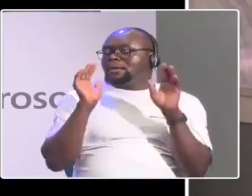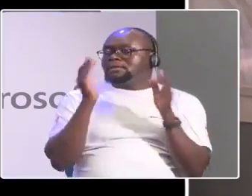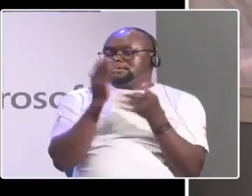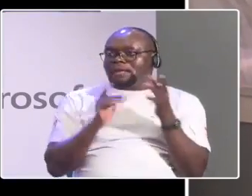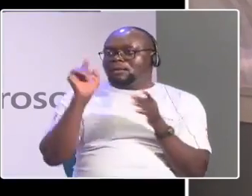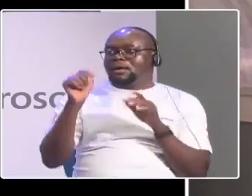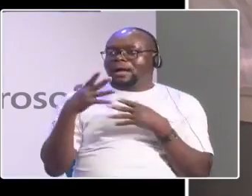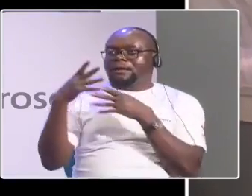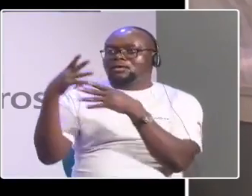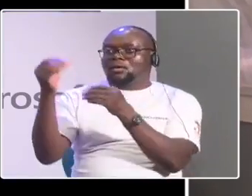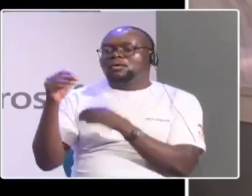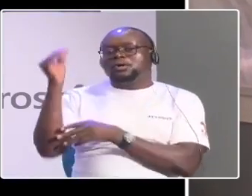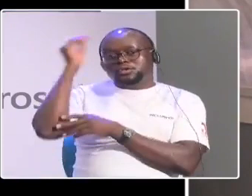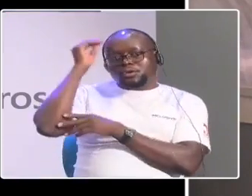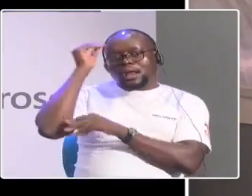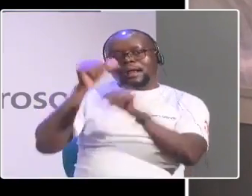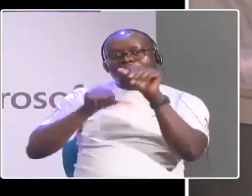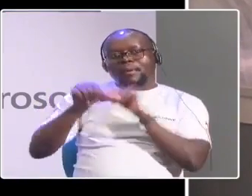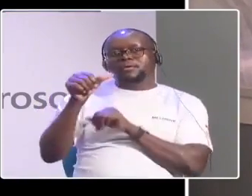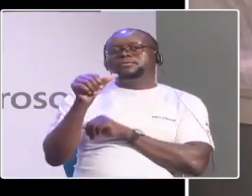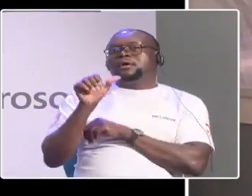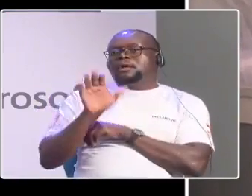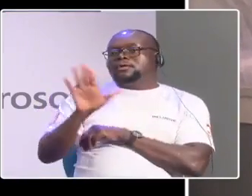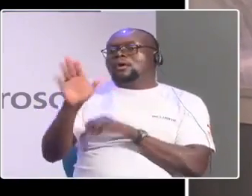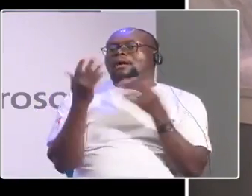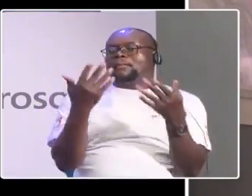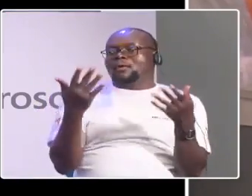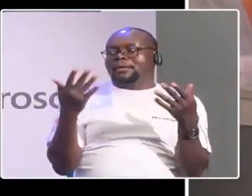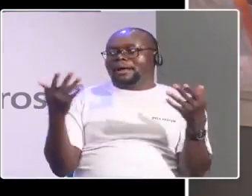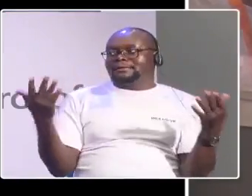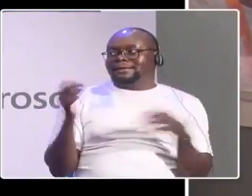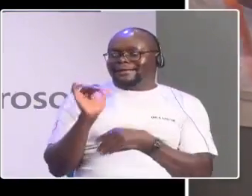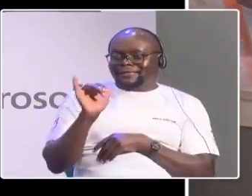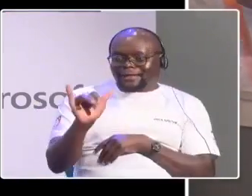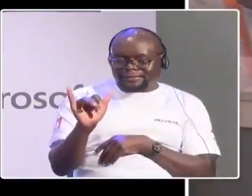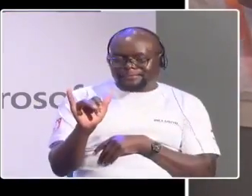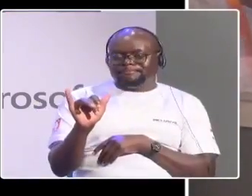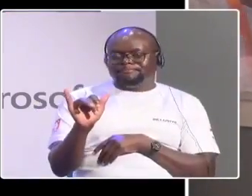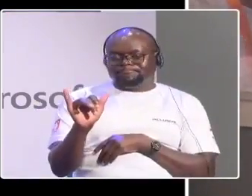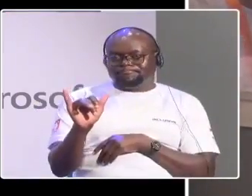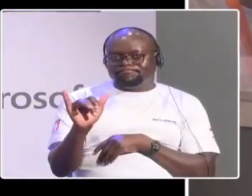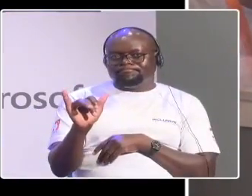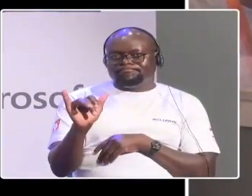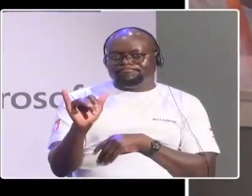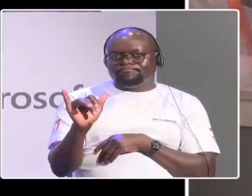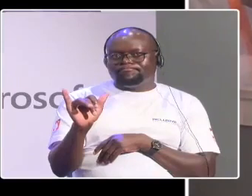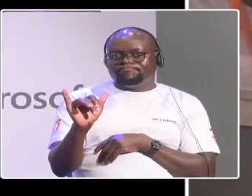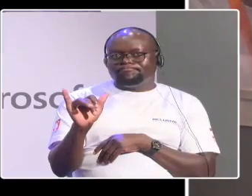and learn about all your projects that are